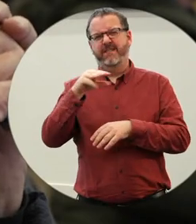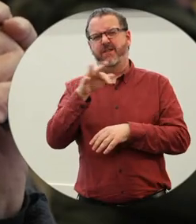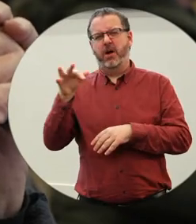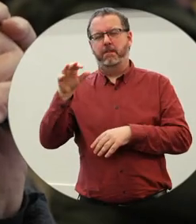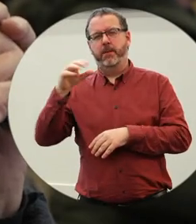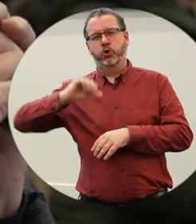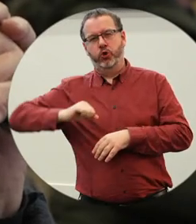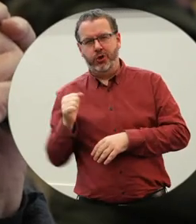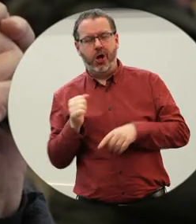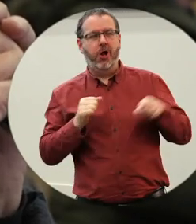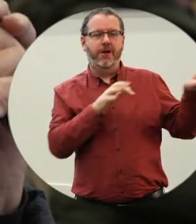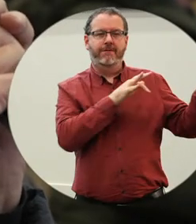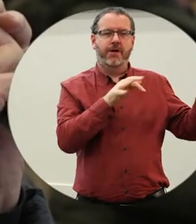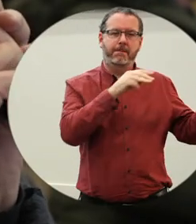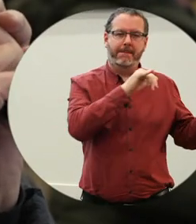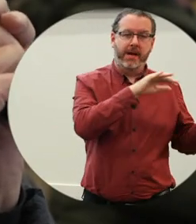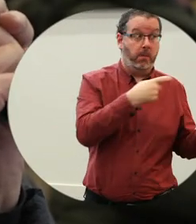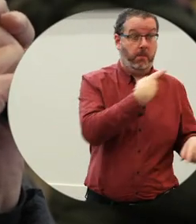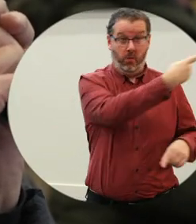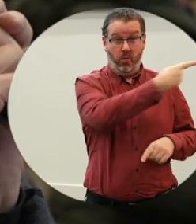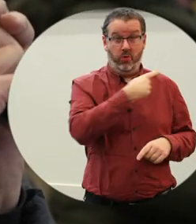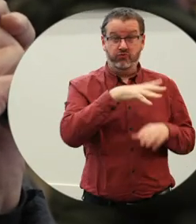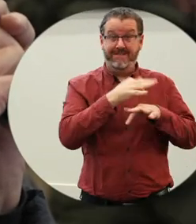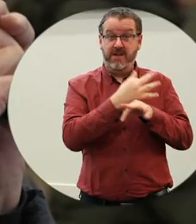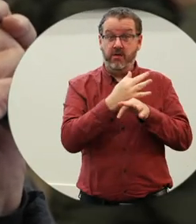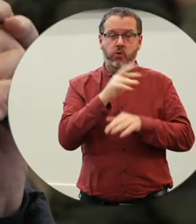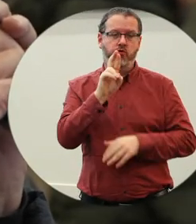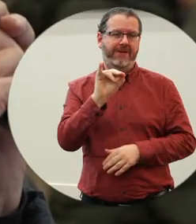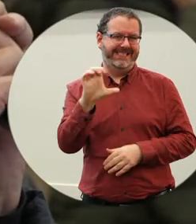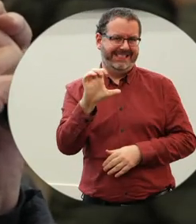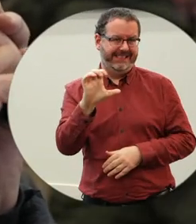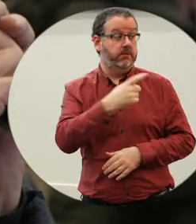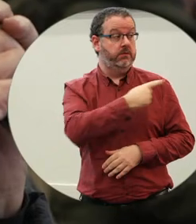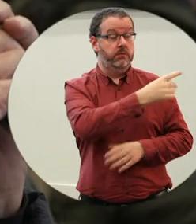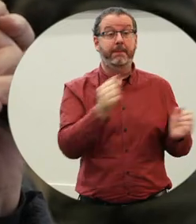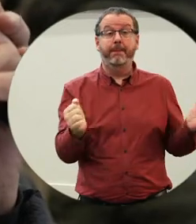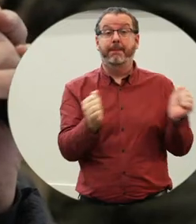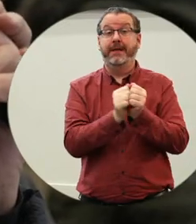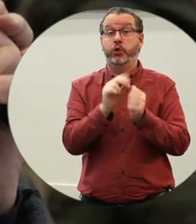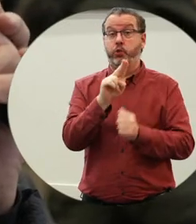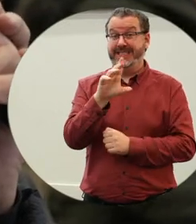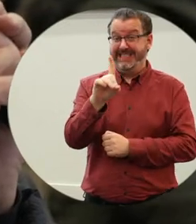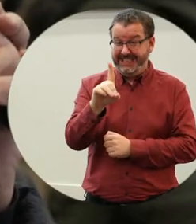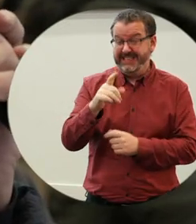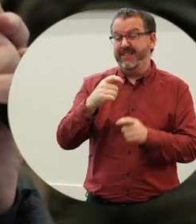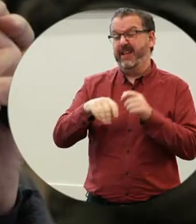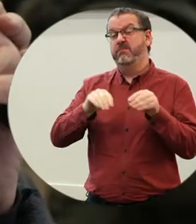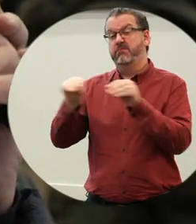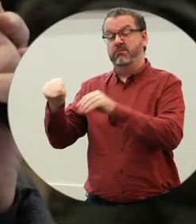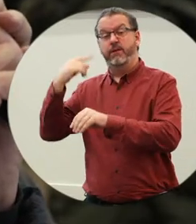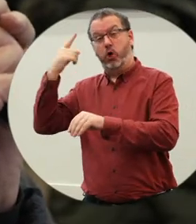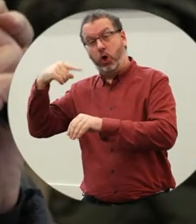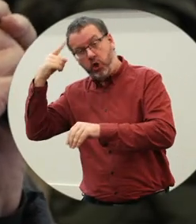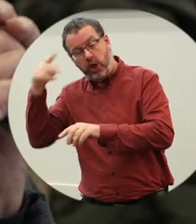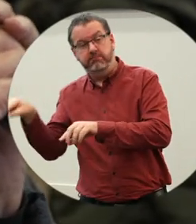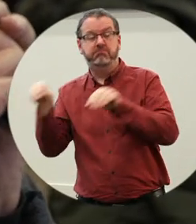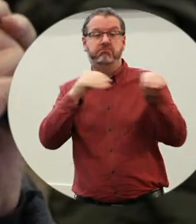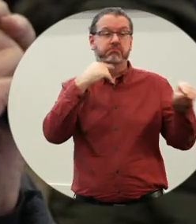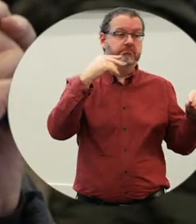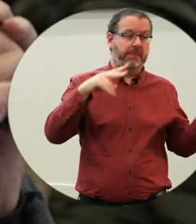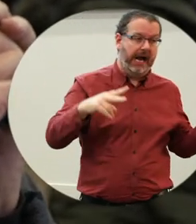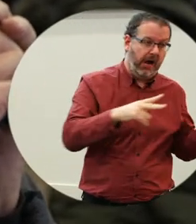in the RIC. Now, my wife and I met in UCD. We lived in London for a while, Paris for a while, came back to Dublin. We